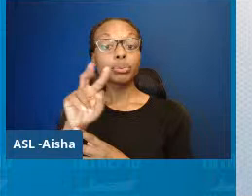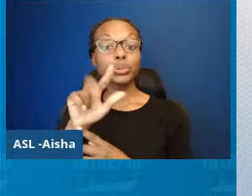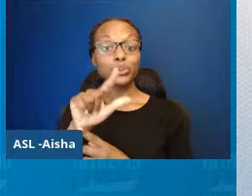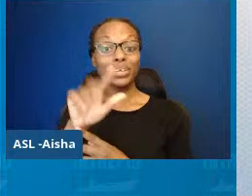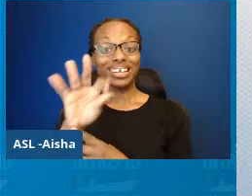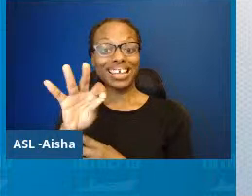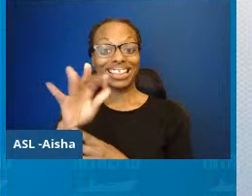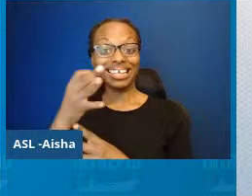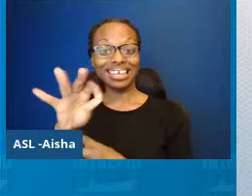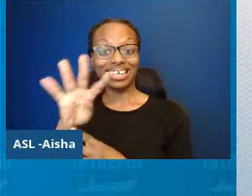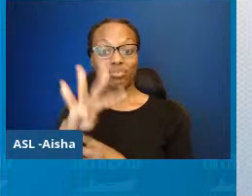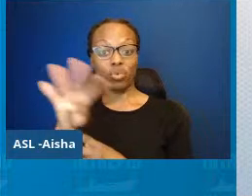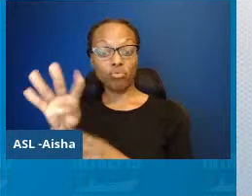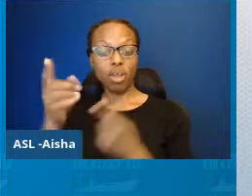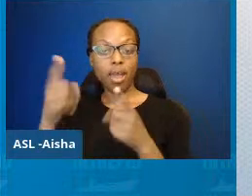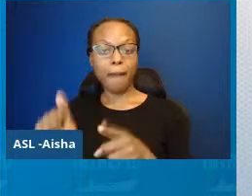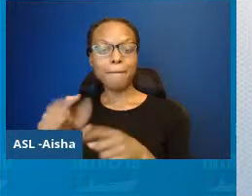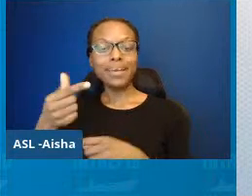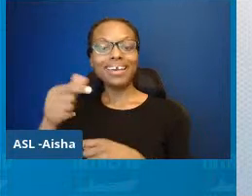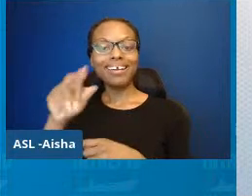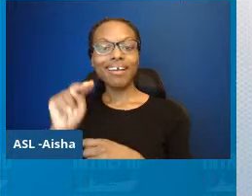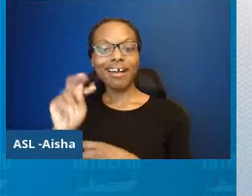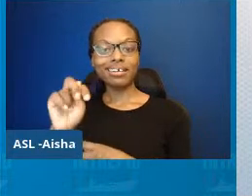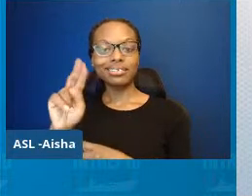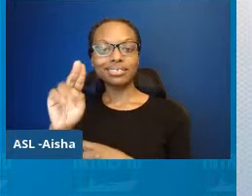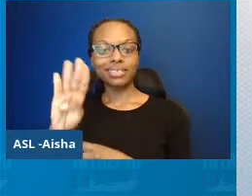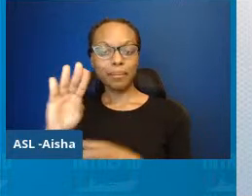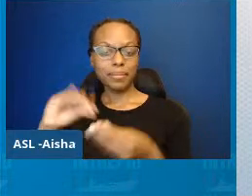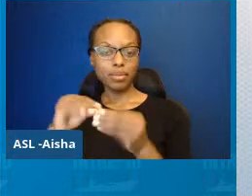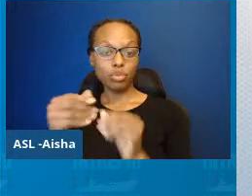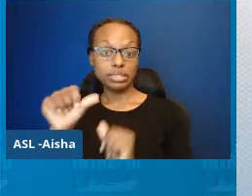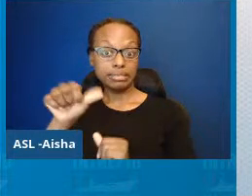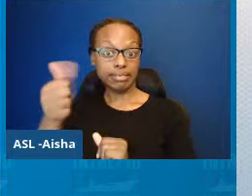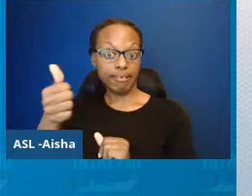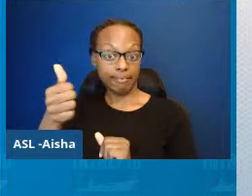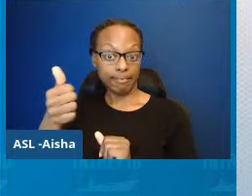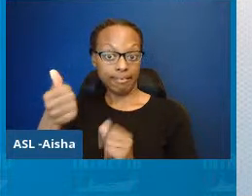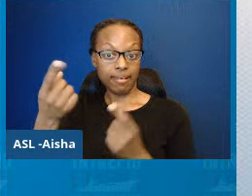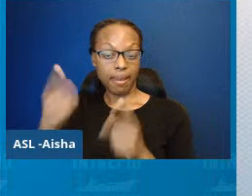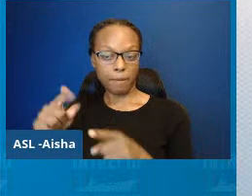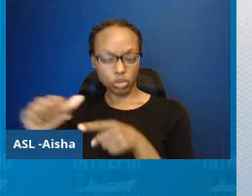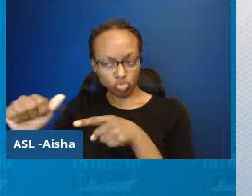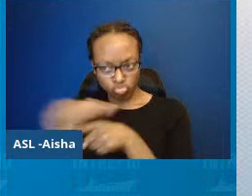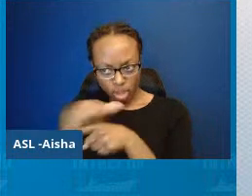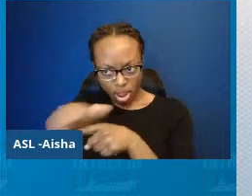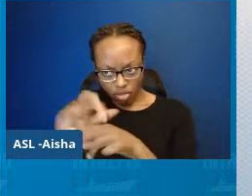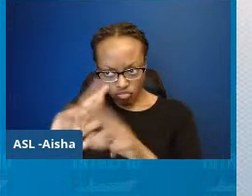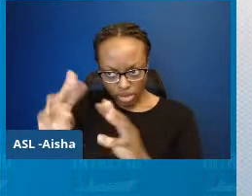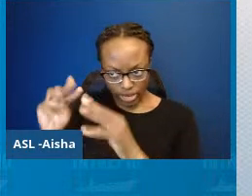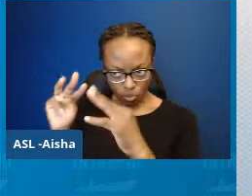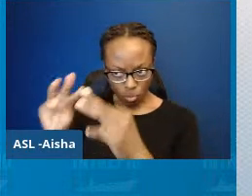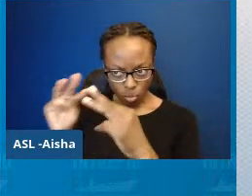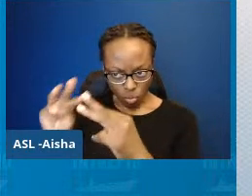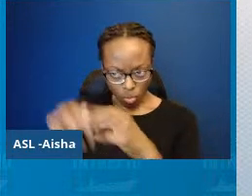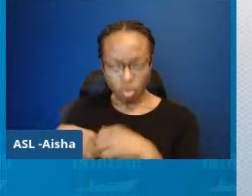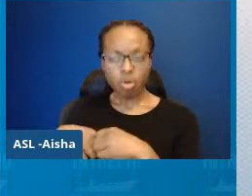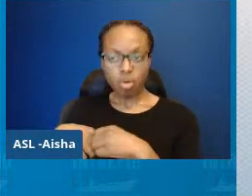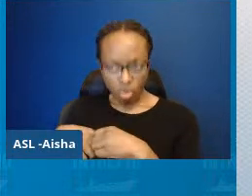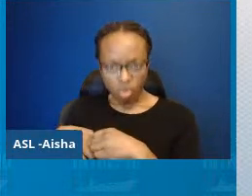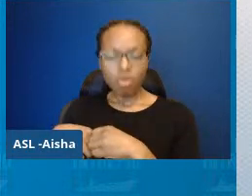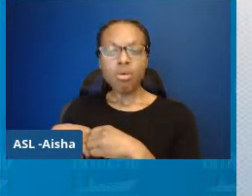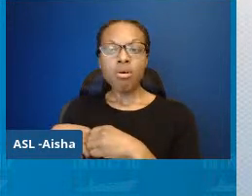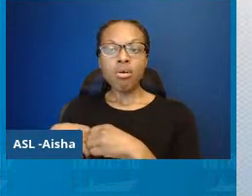The members of Gun Tub 10 were trained for combat. They had permission from